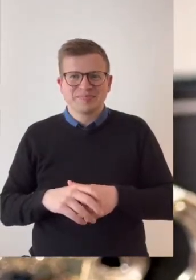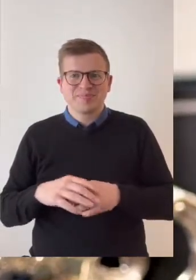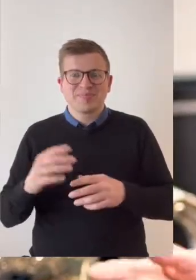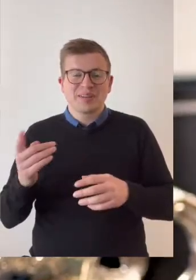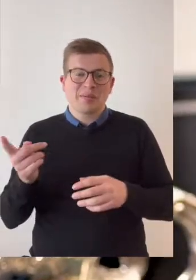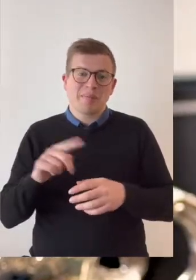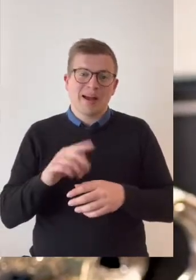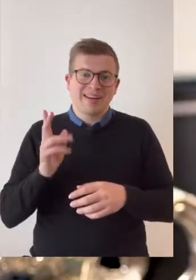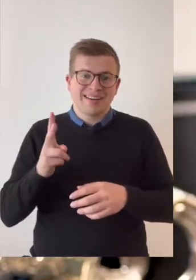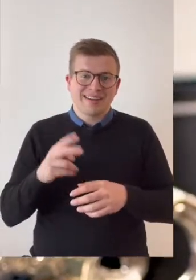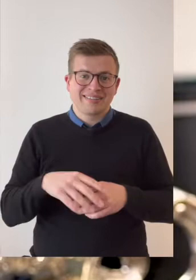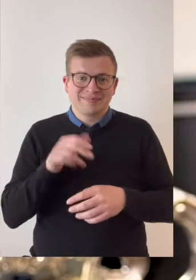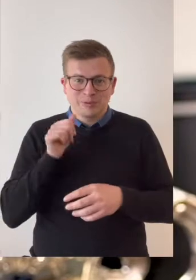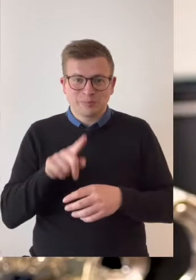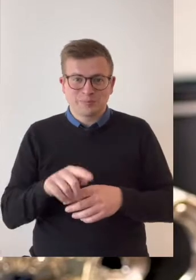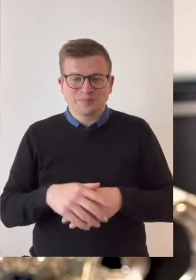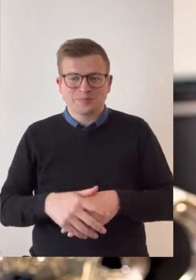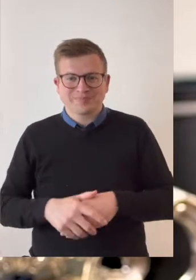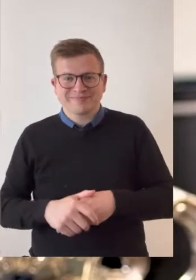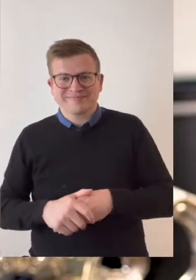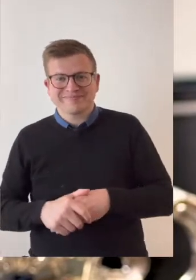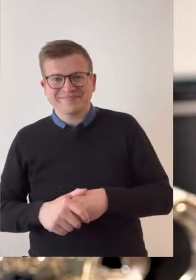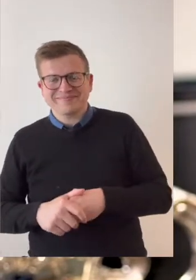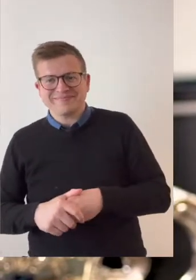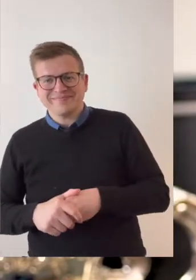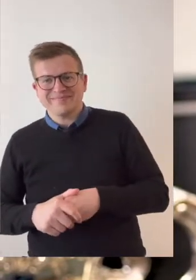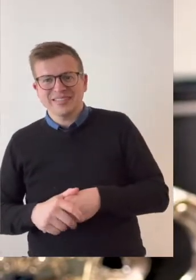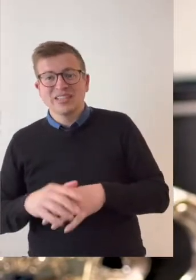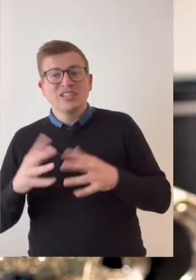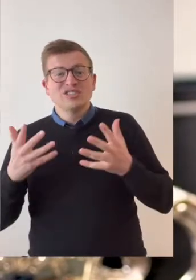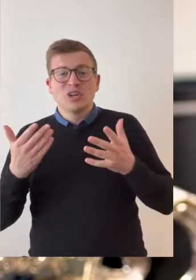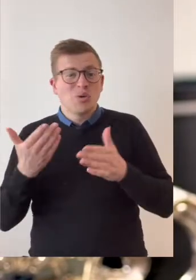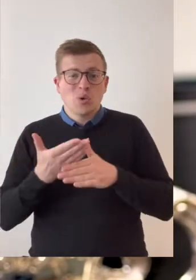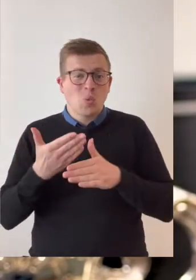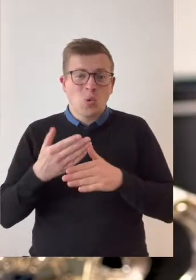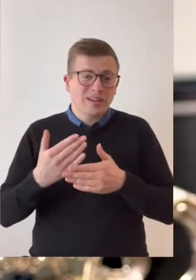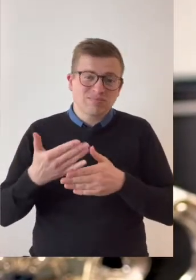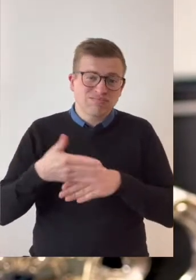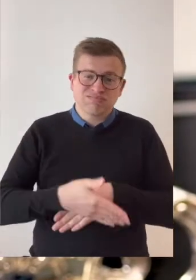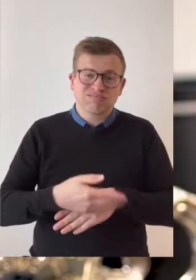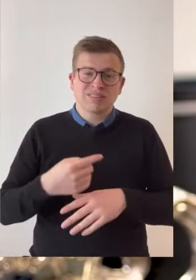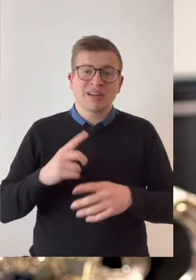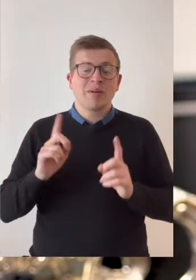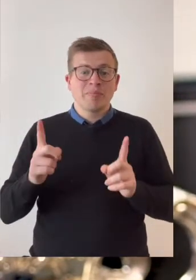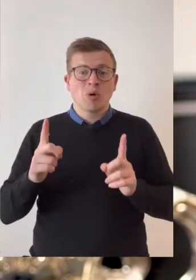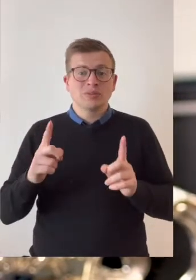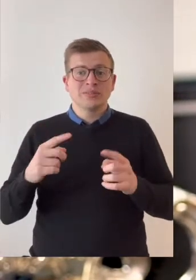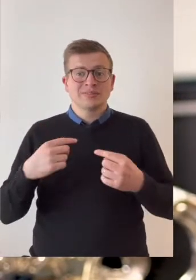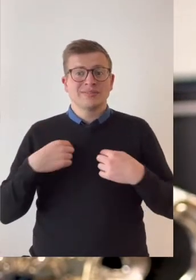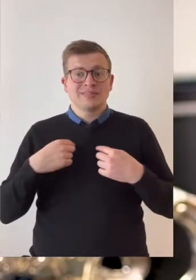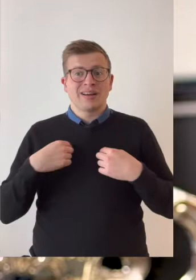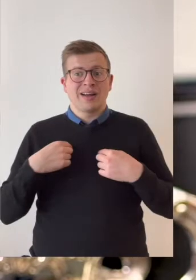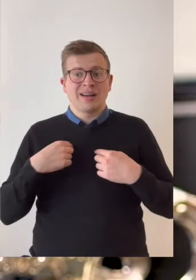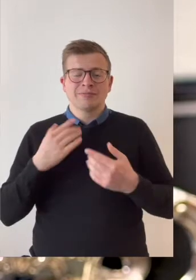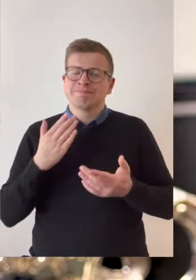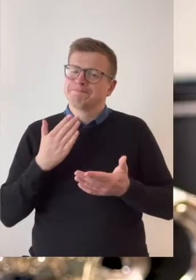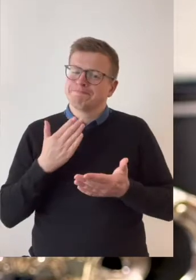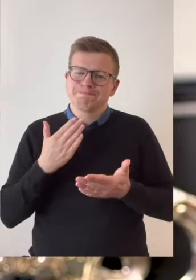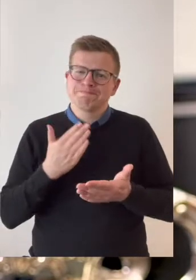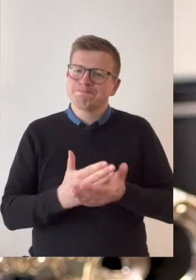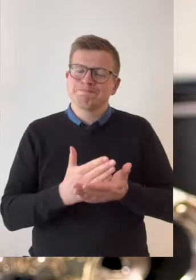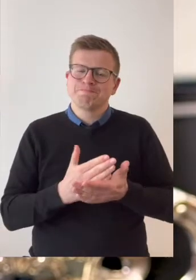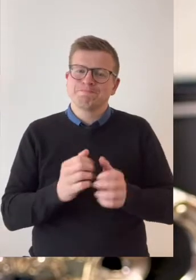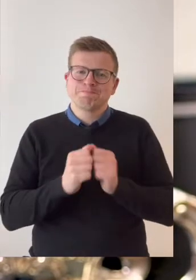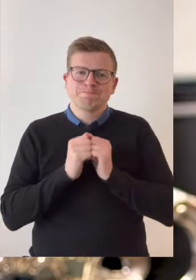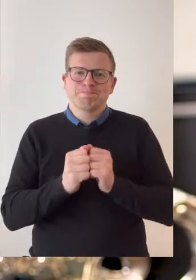And back again, you know. And so he worked me quite hard, but I thoroughly, thoroughly